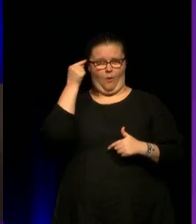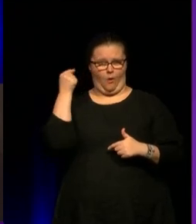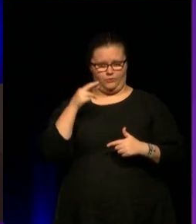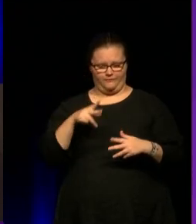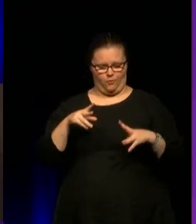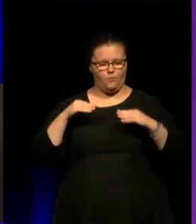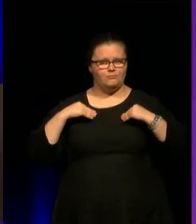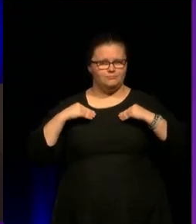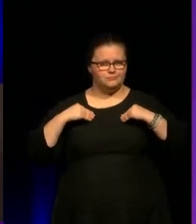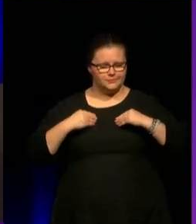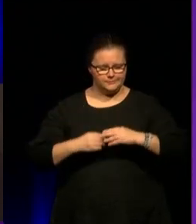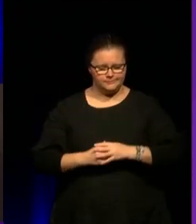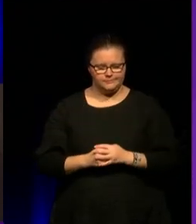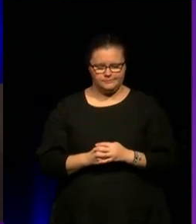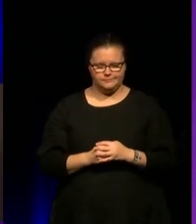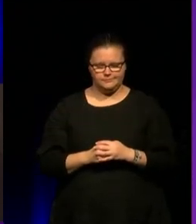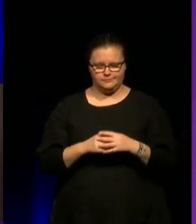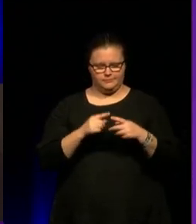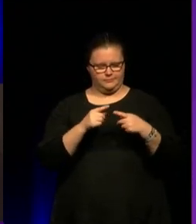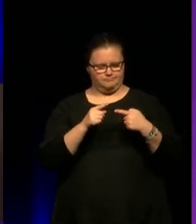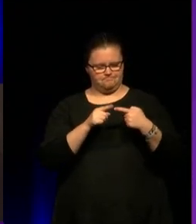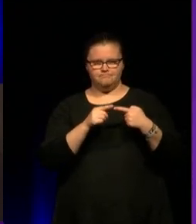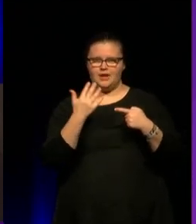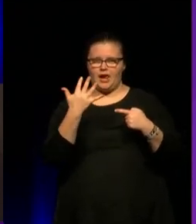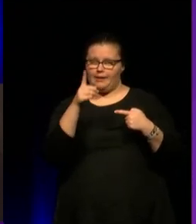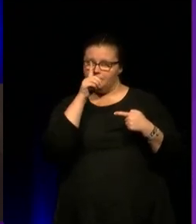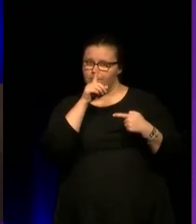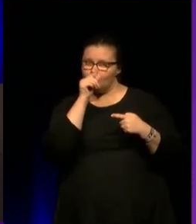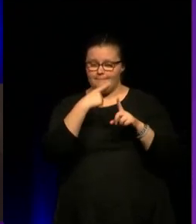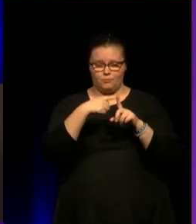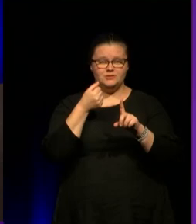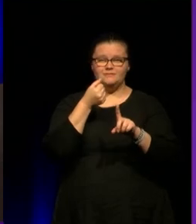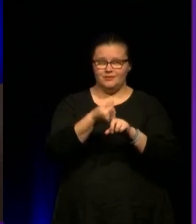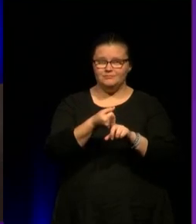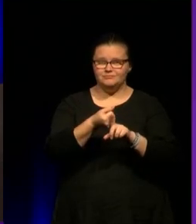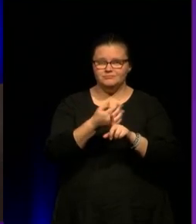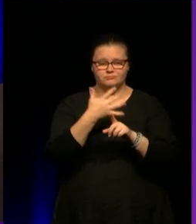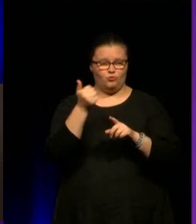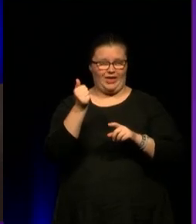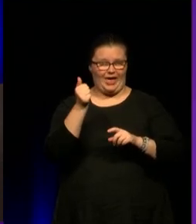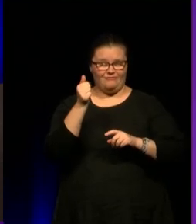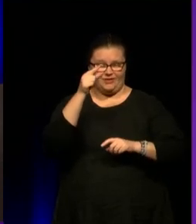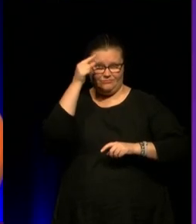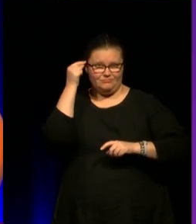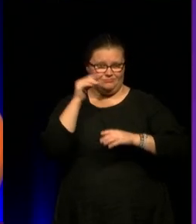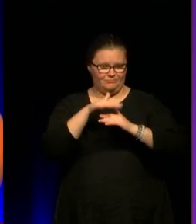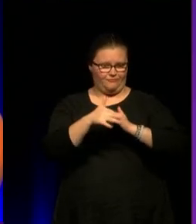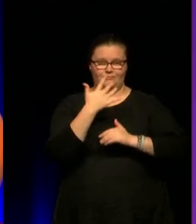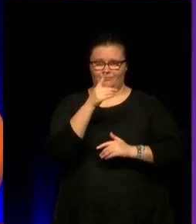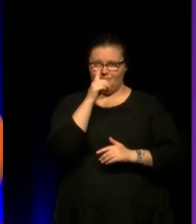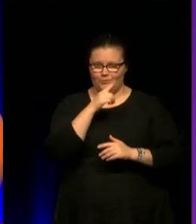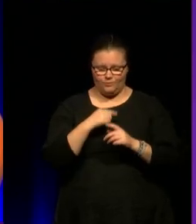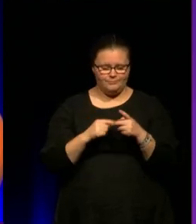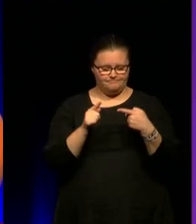are the number of people that we can have a positive impact on, and we actually have objectives around that. So we